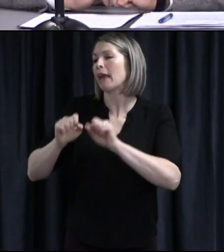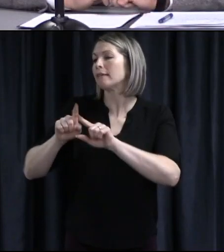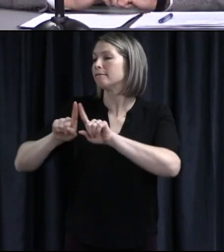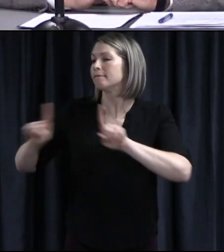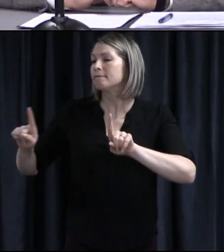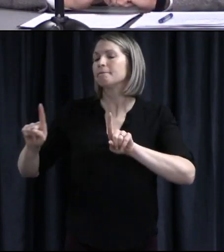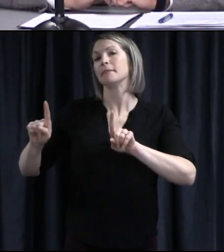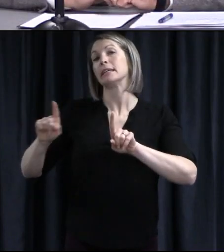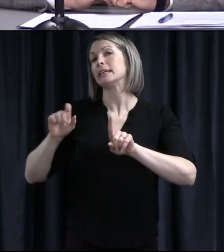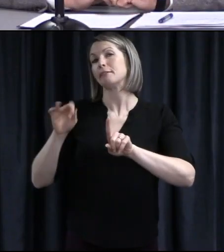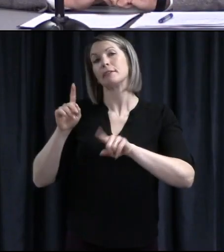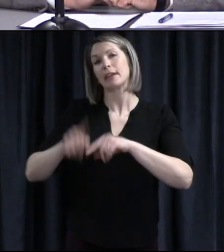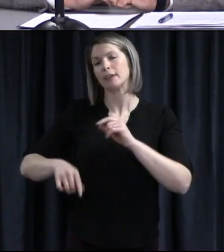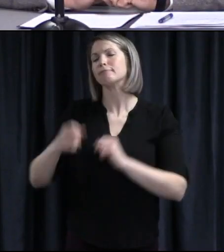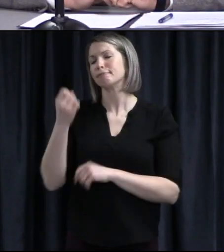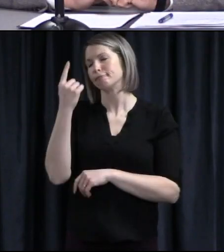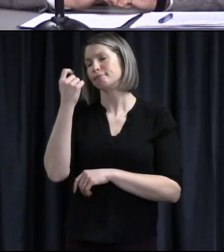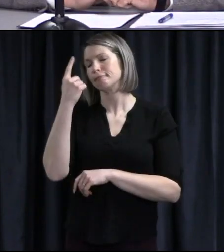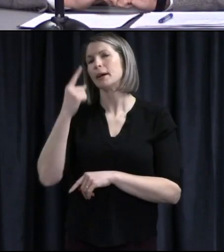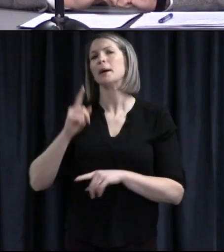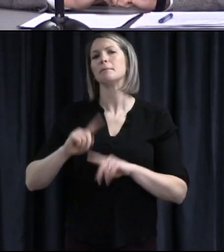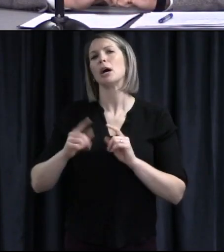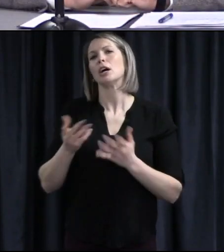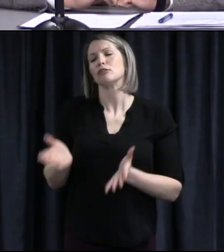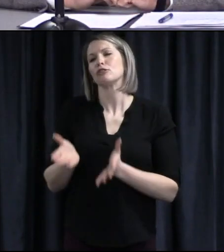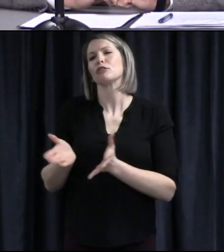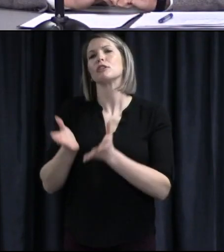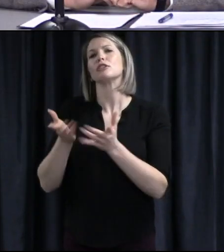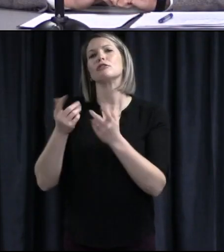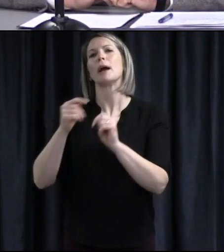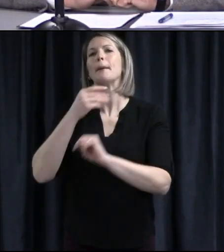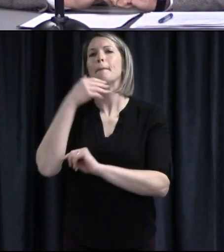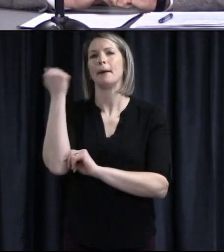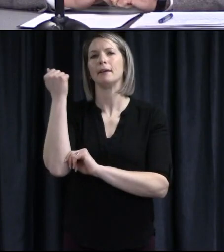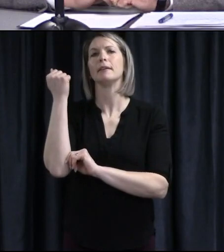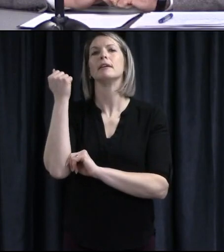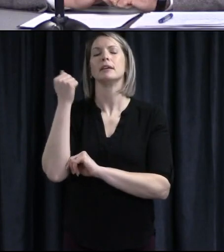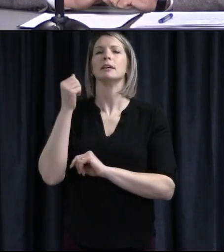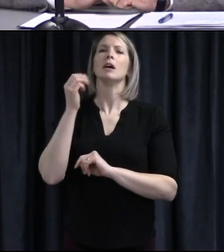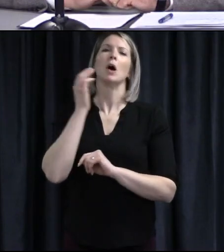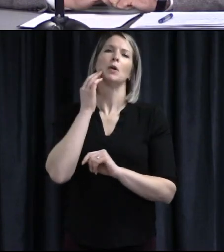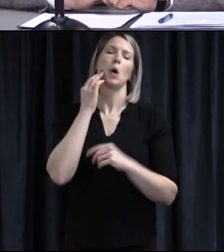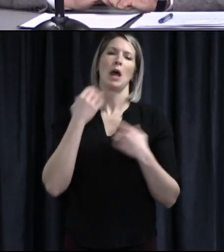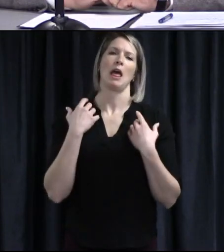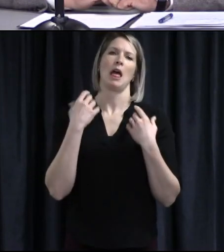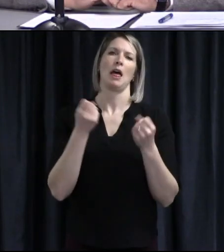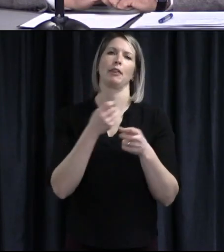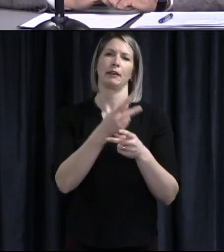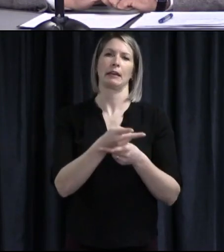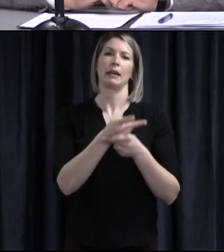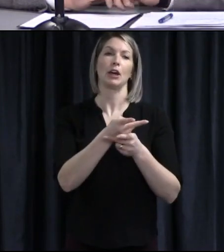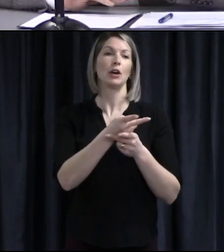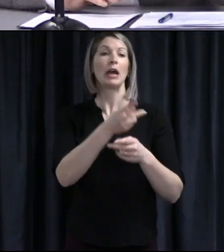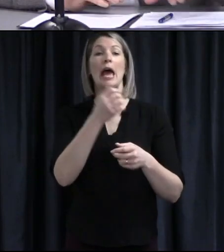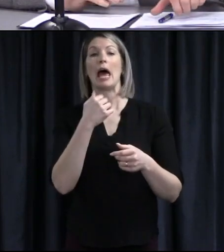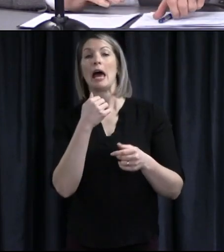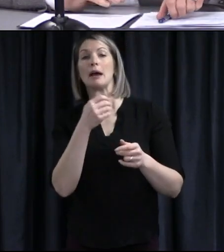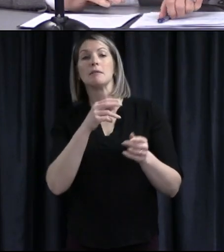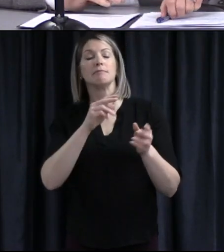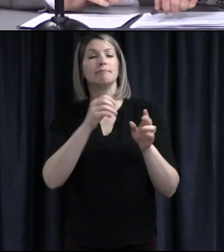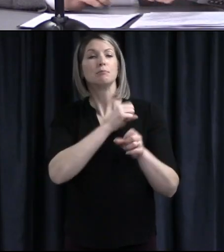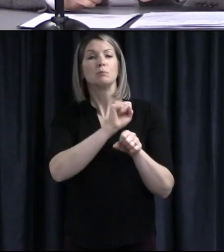own particular geographic environment or circumstances within a healthcare facility, they should raise those with their manager or